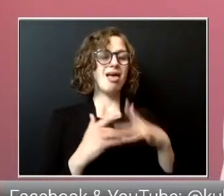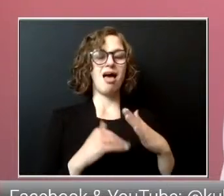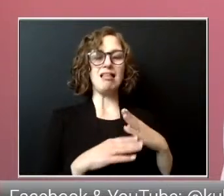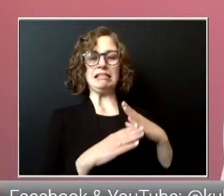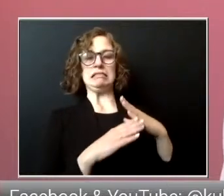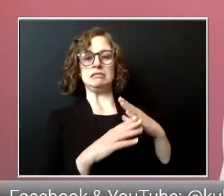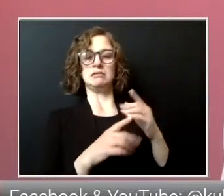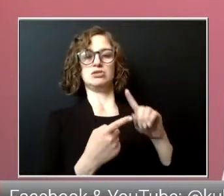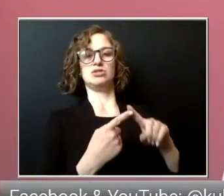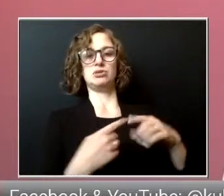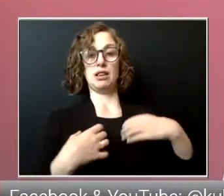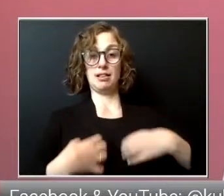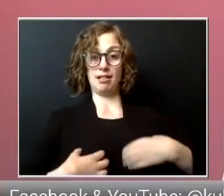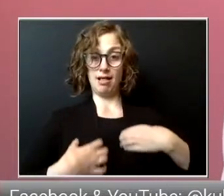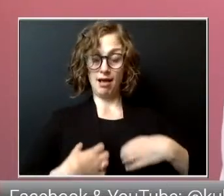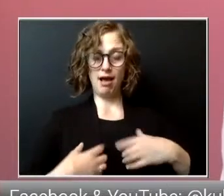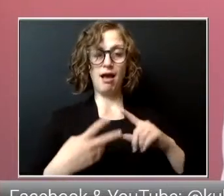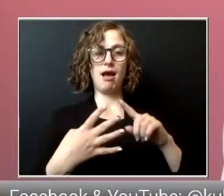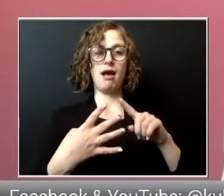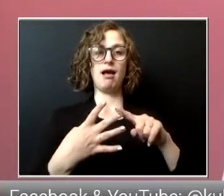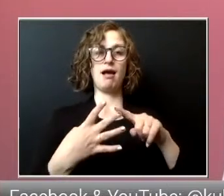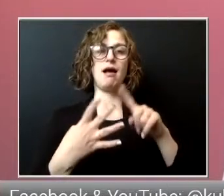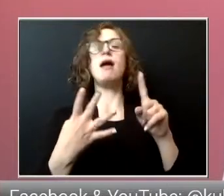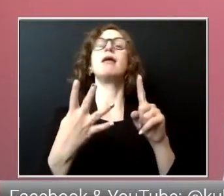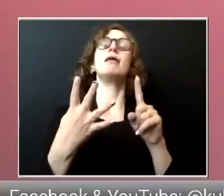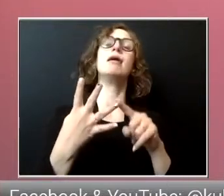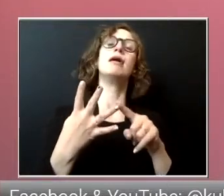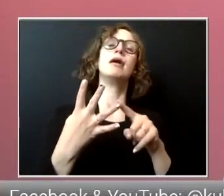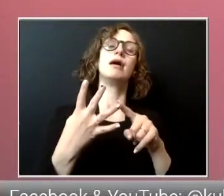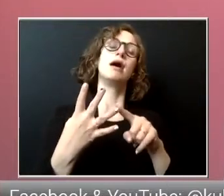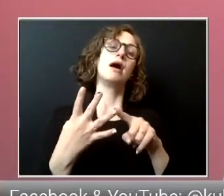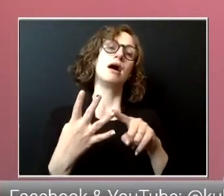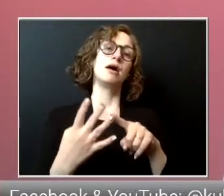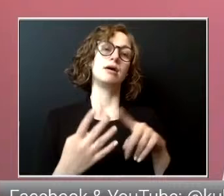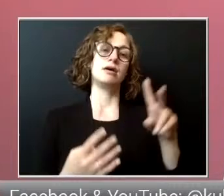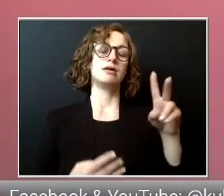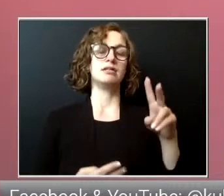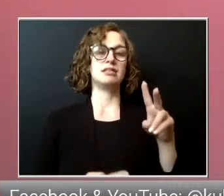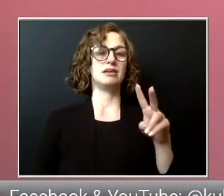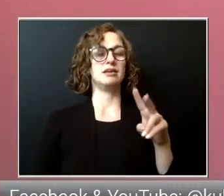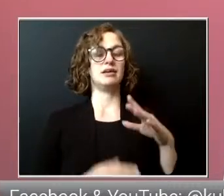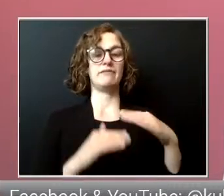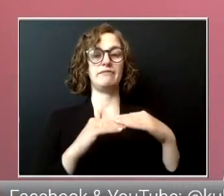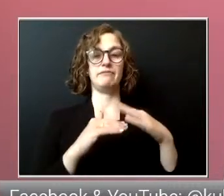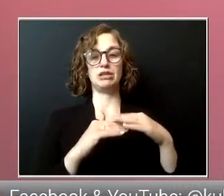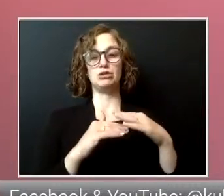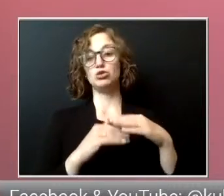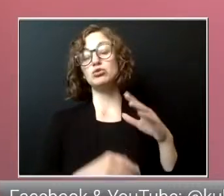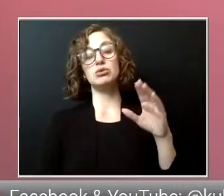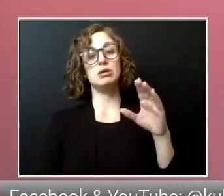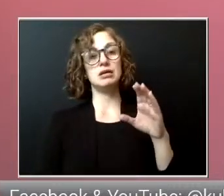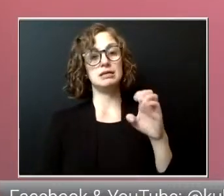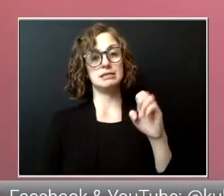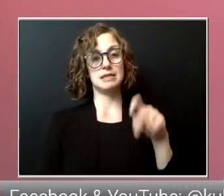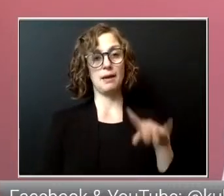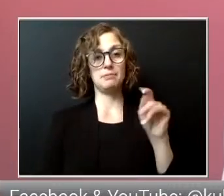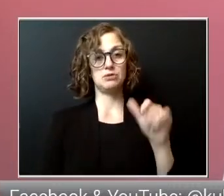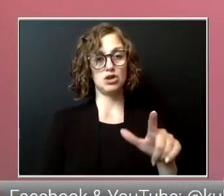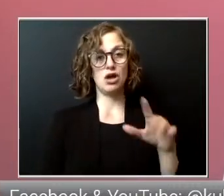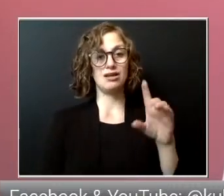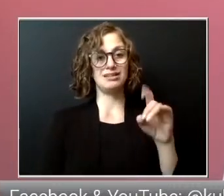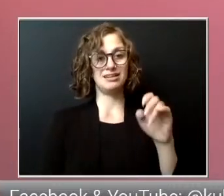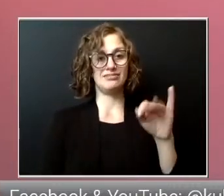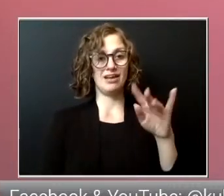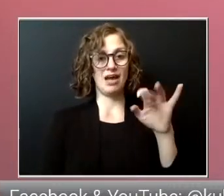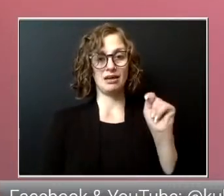This position of the ventricular septal defect causes the aorta to override both pumping chambers instead of